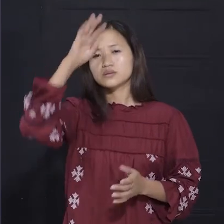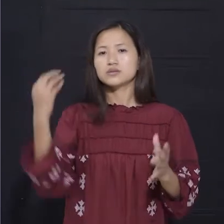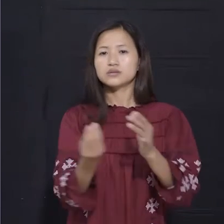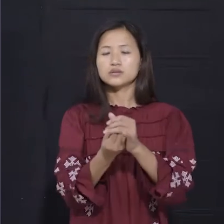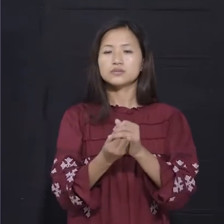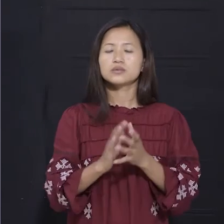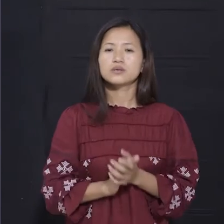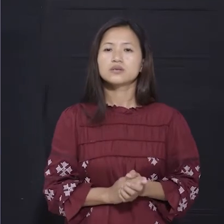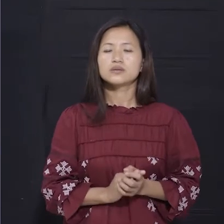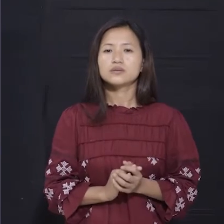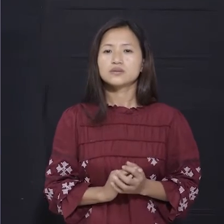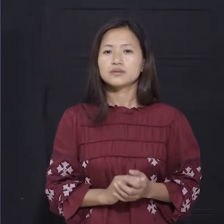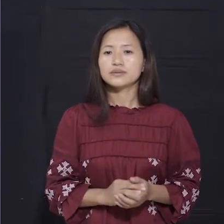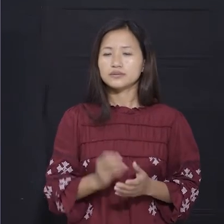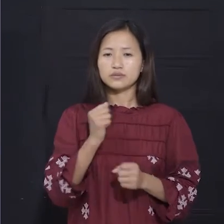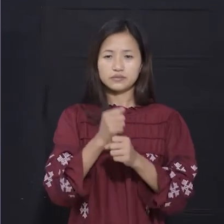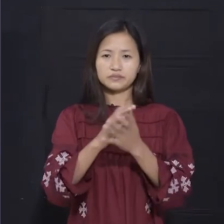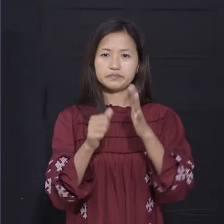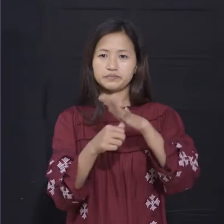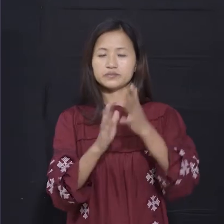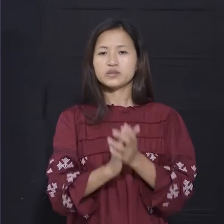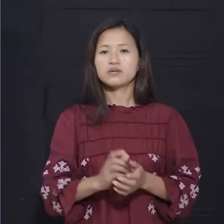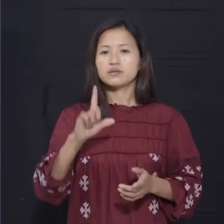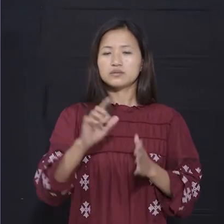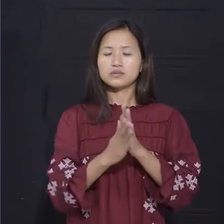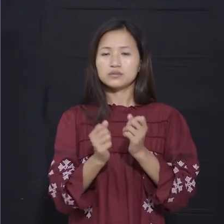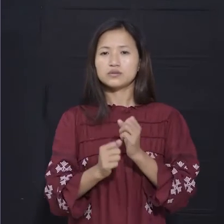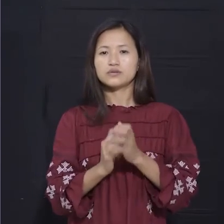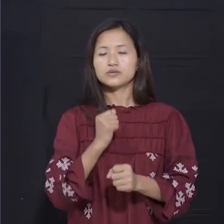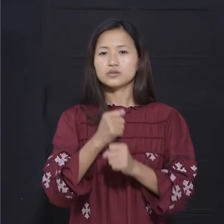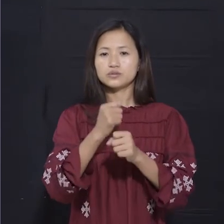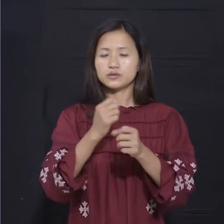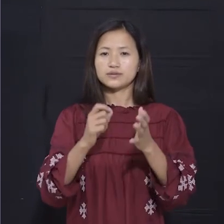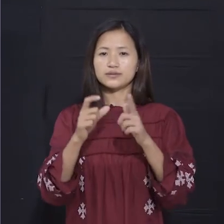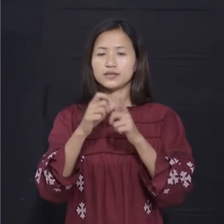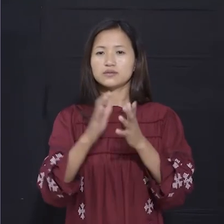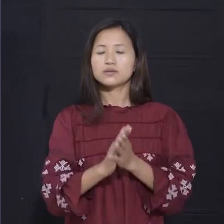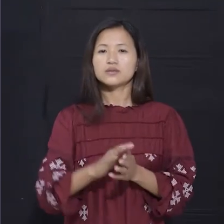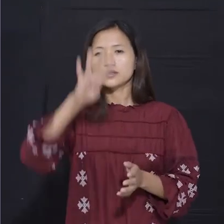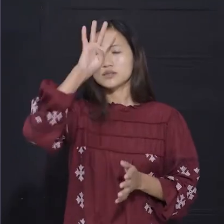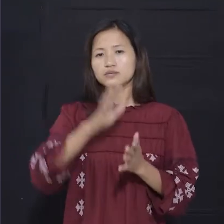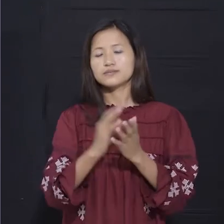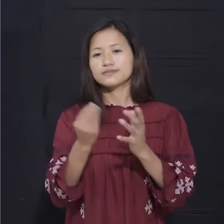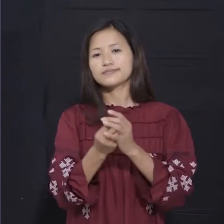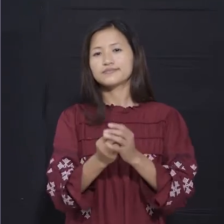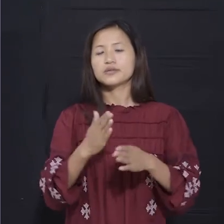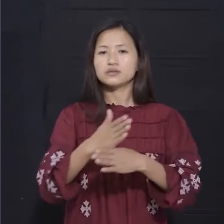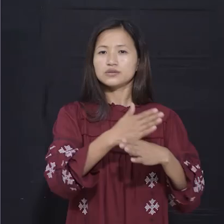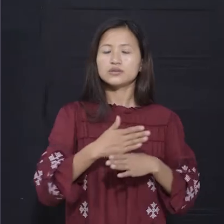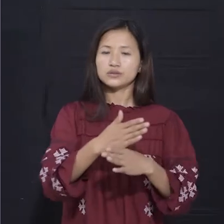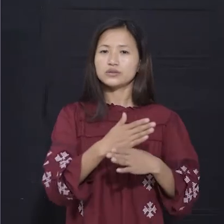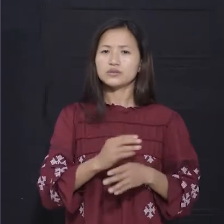governors, there was not in the later part of the Gupta dynasty, the governors and the kingship, they did not share